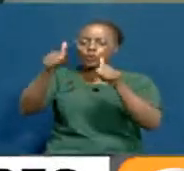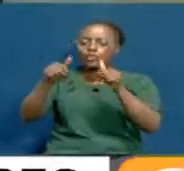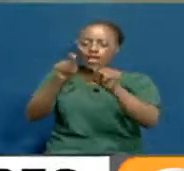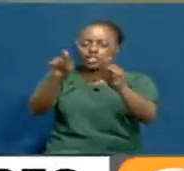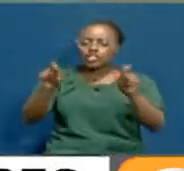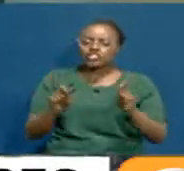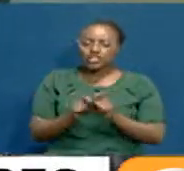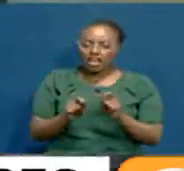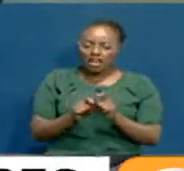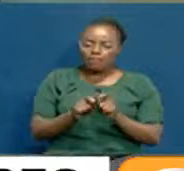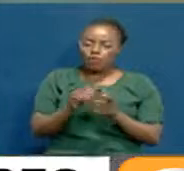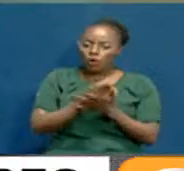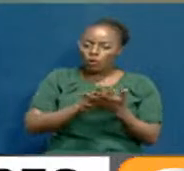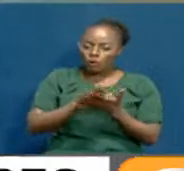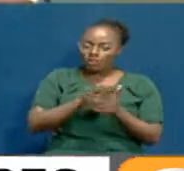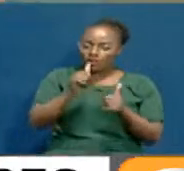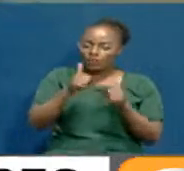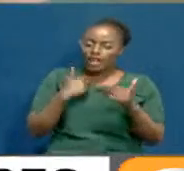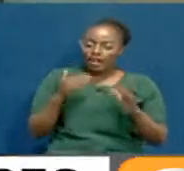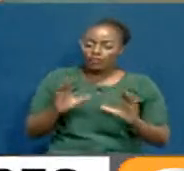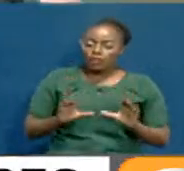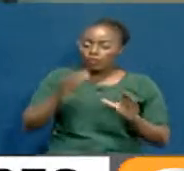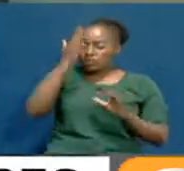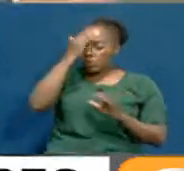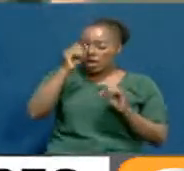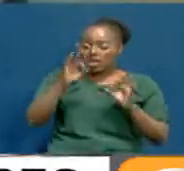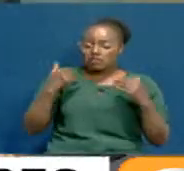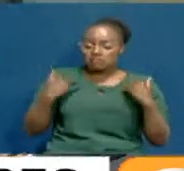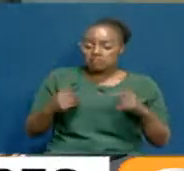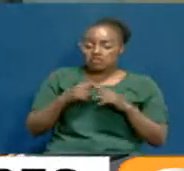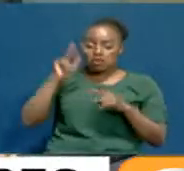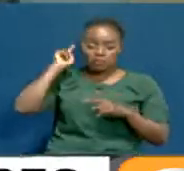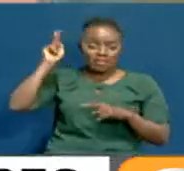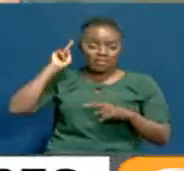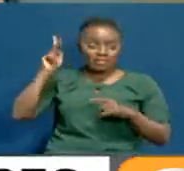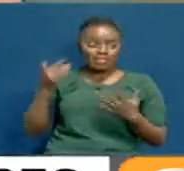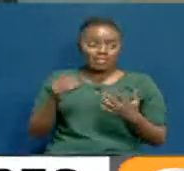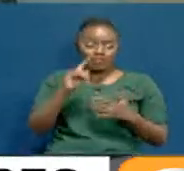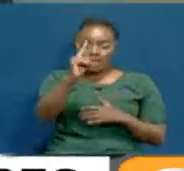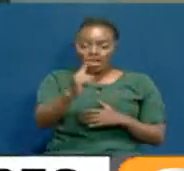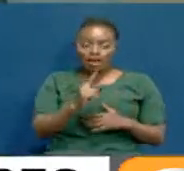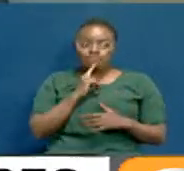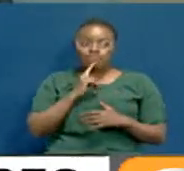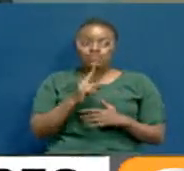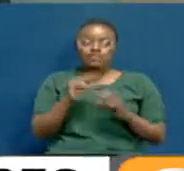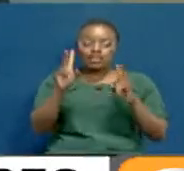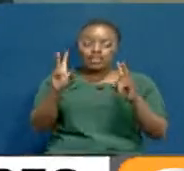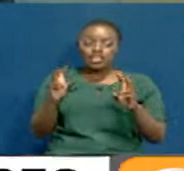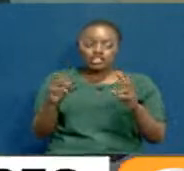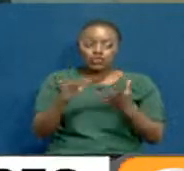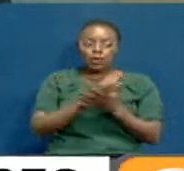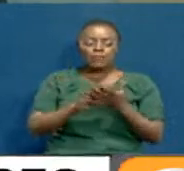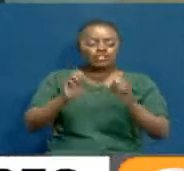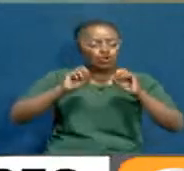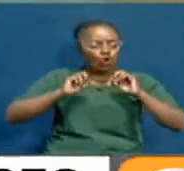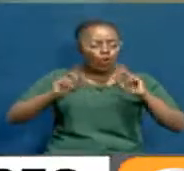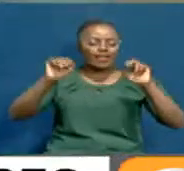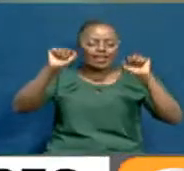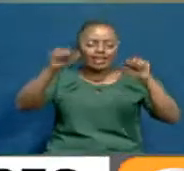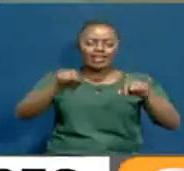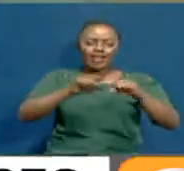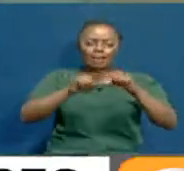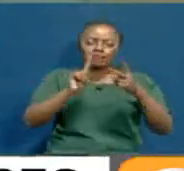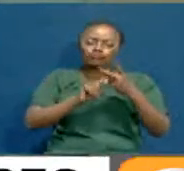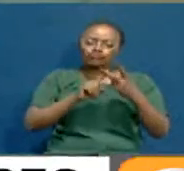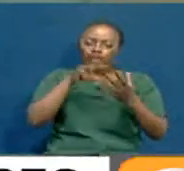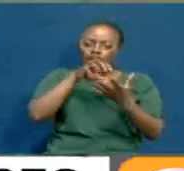tribal, you know, based, that are pushed because, you know, I come from Kisii. If you come and sell me issue-based politics, it's okay, but it's going to be